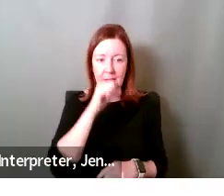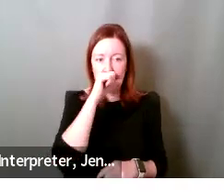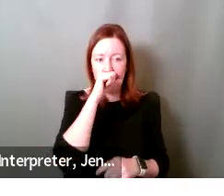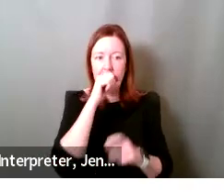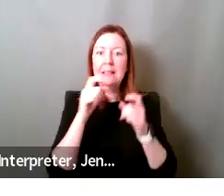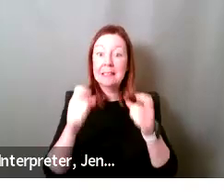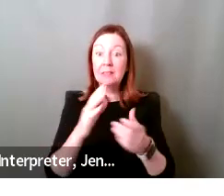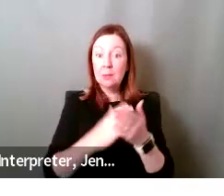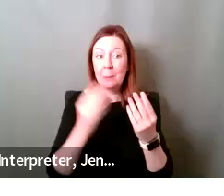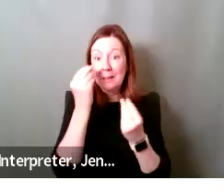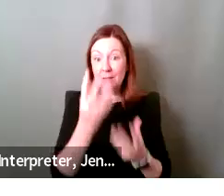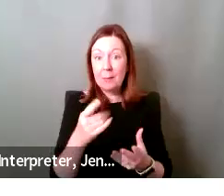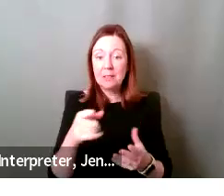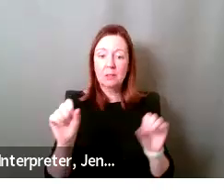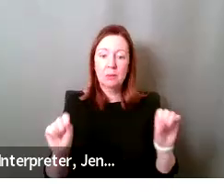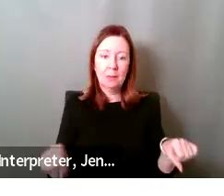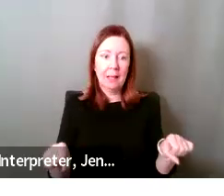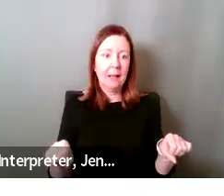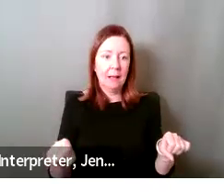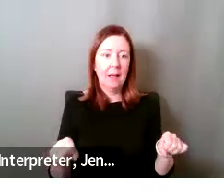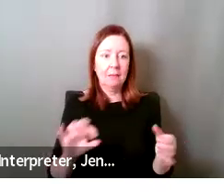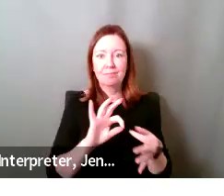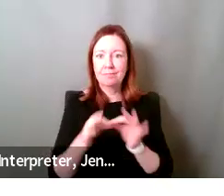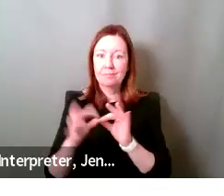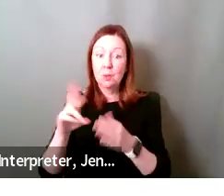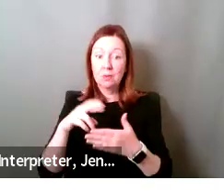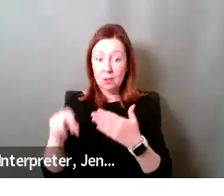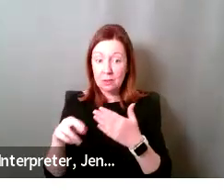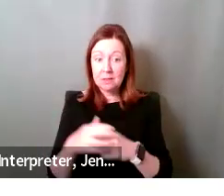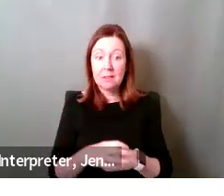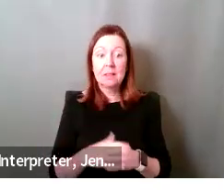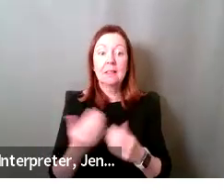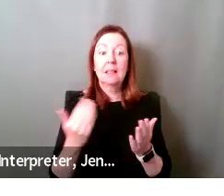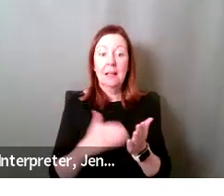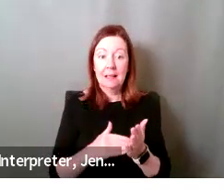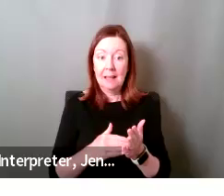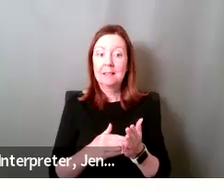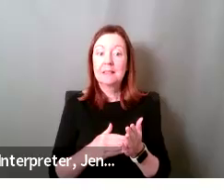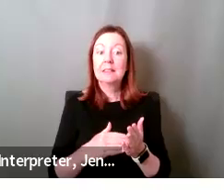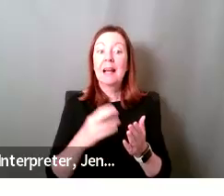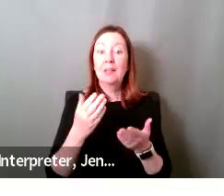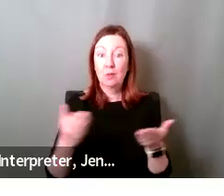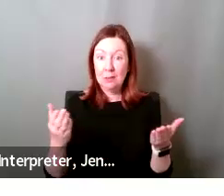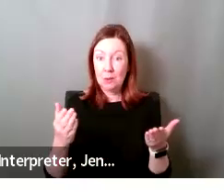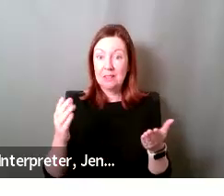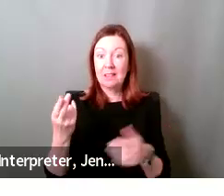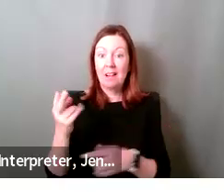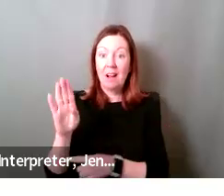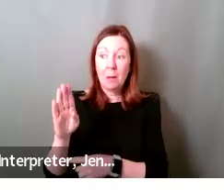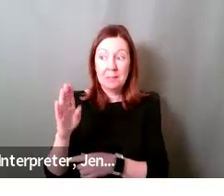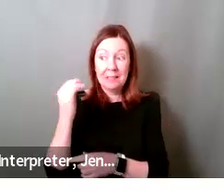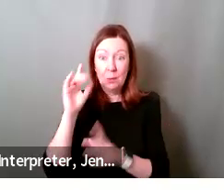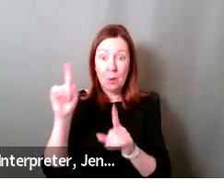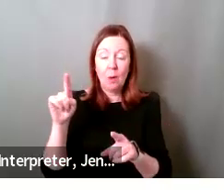you some information so that you can interpret your results. So again, at our resource hubs, they are free.